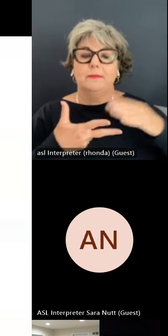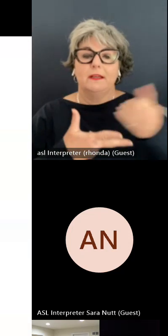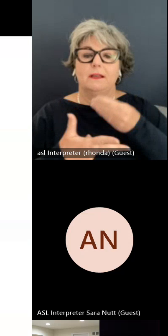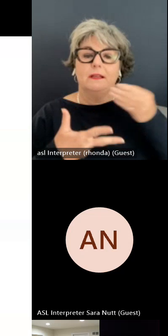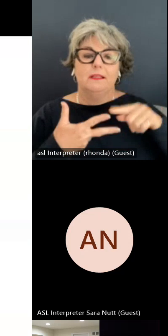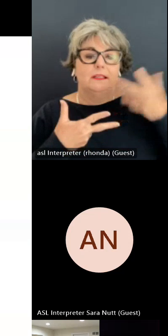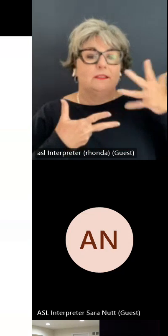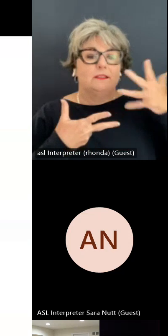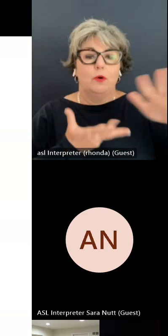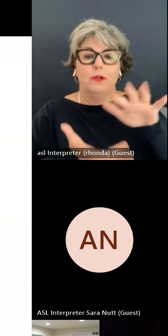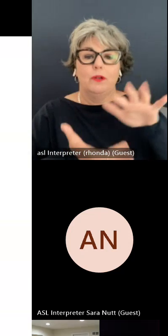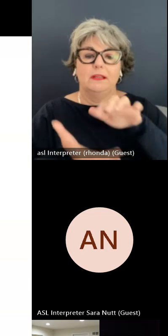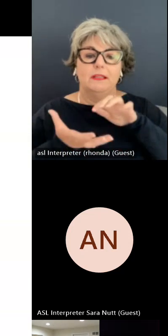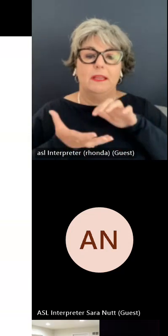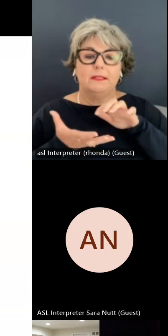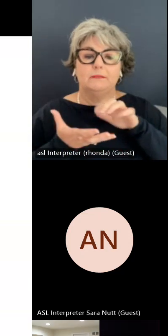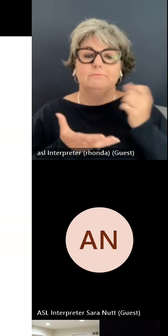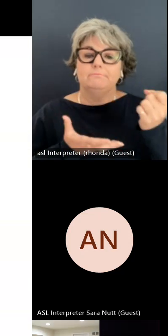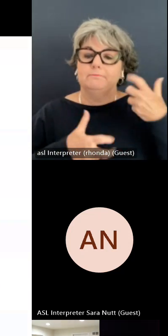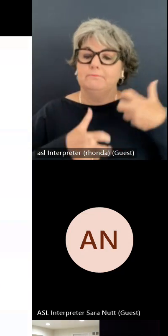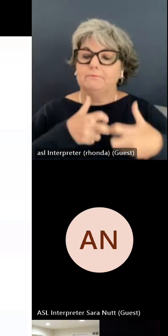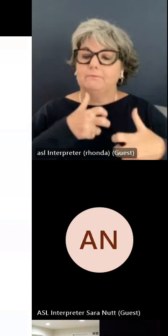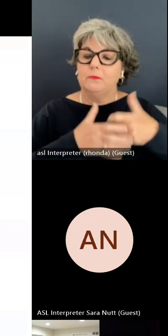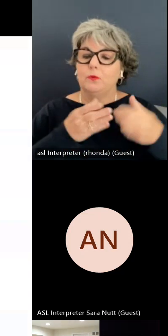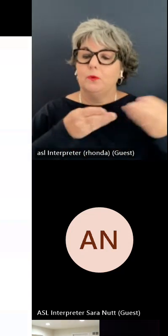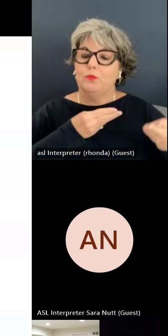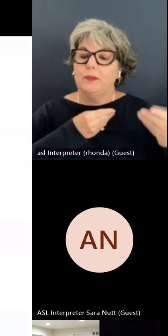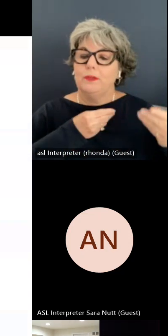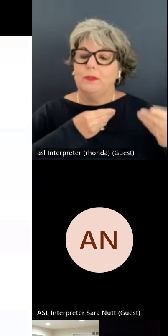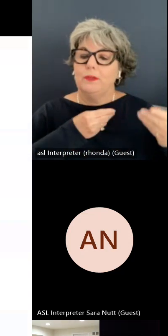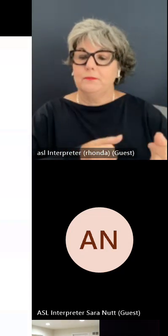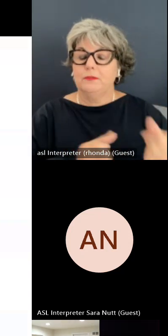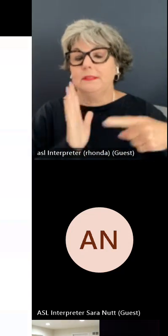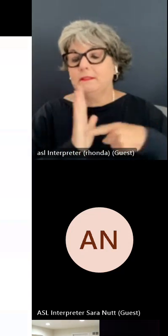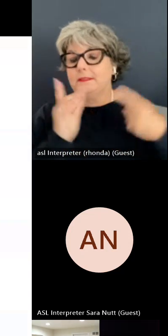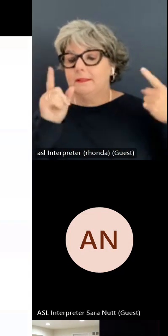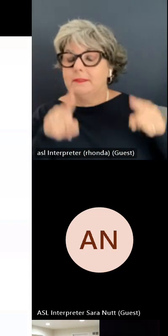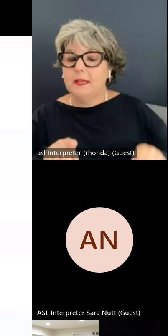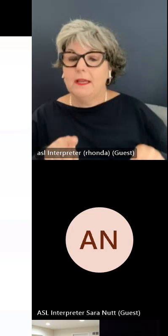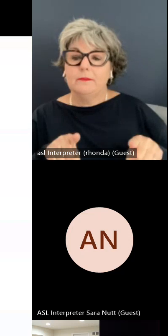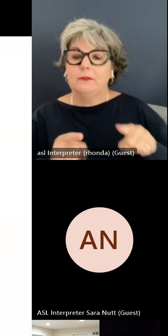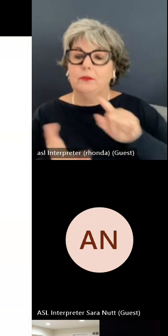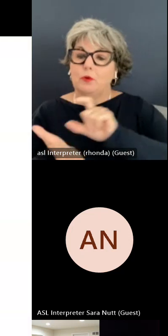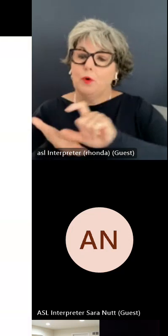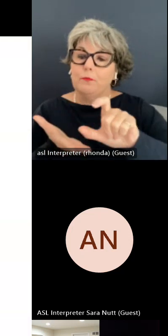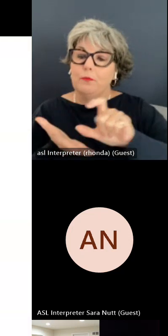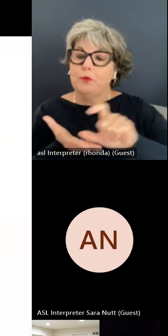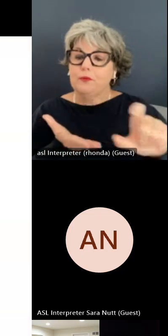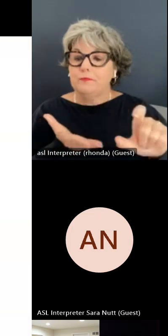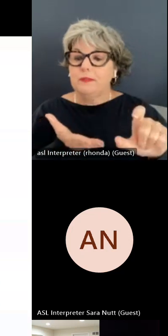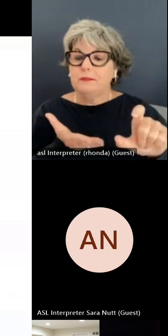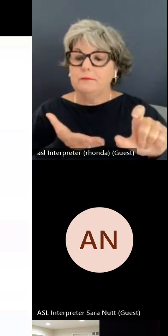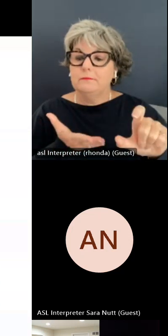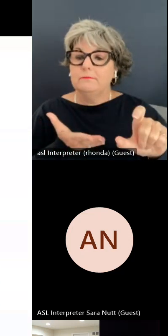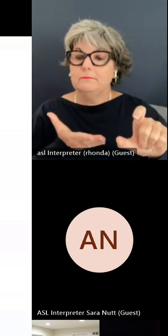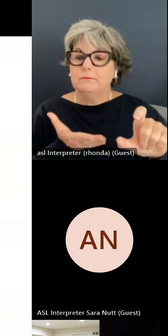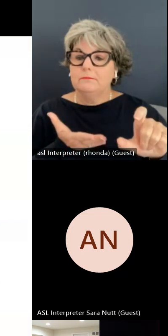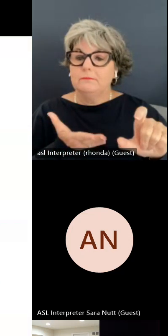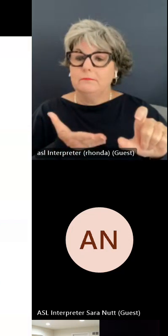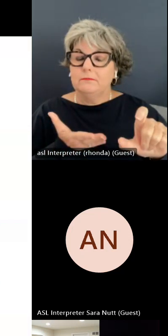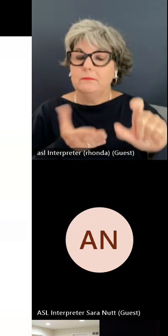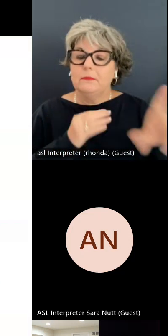already collected. Now there's an issue with reimbursables. Sometimes in your apportionment, you